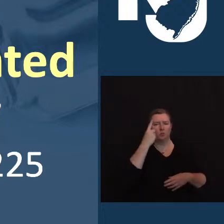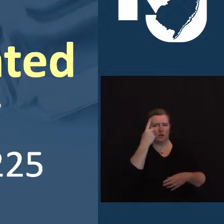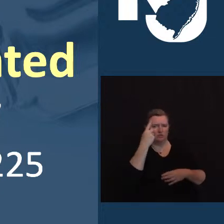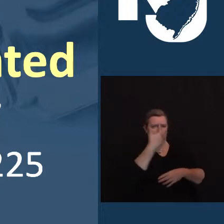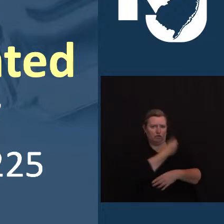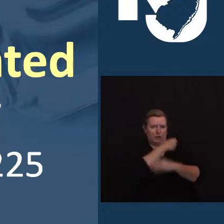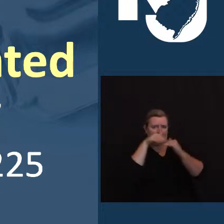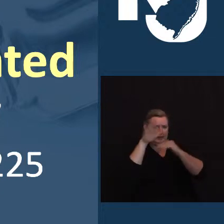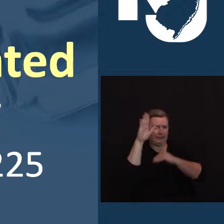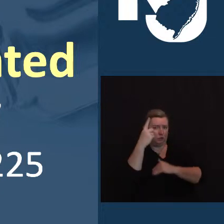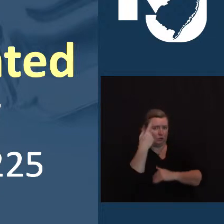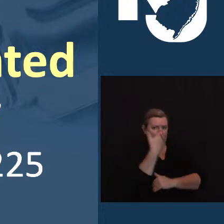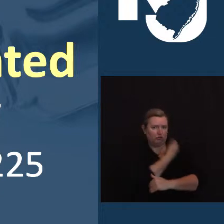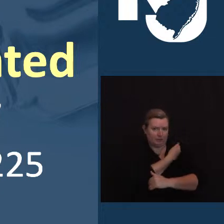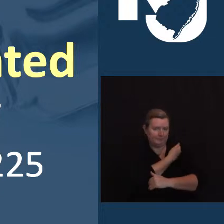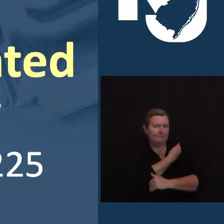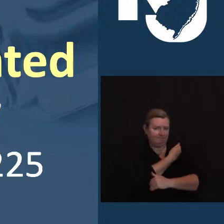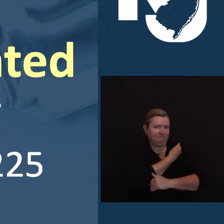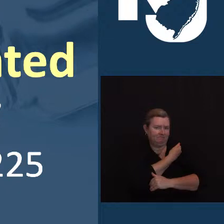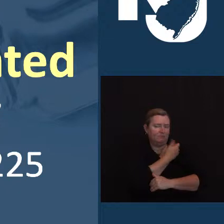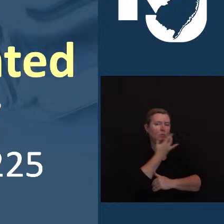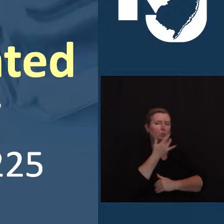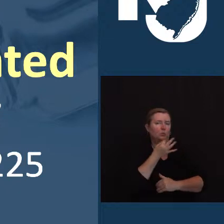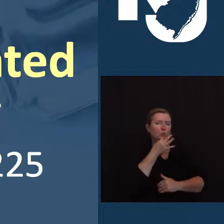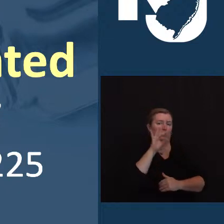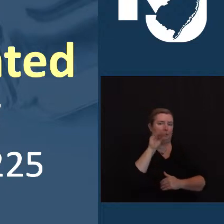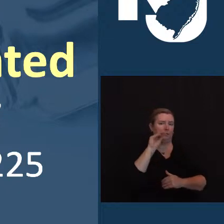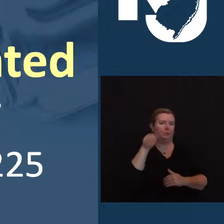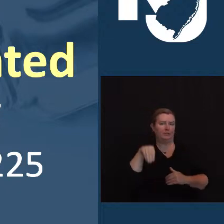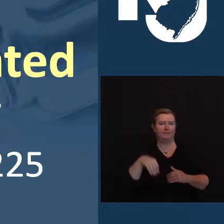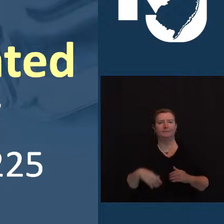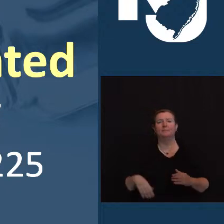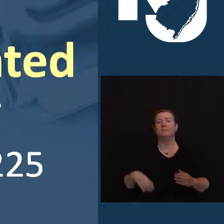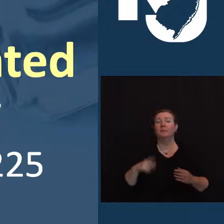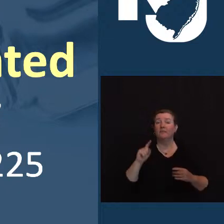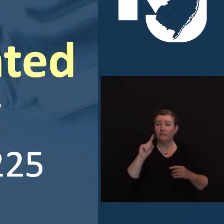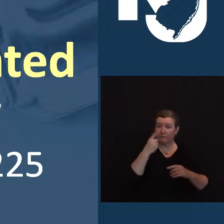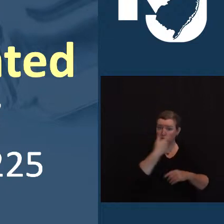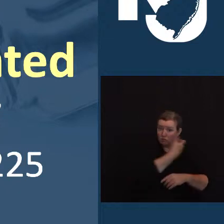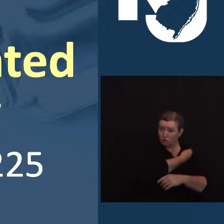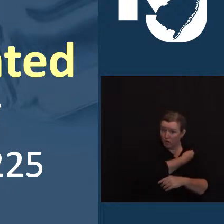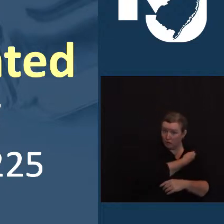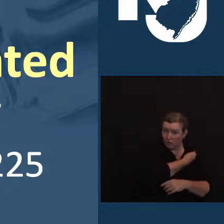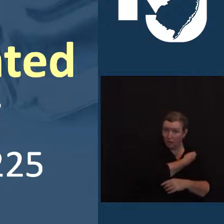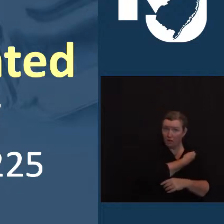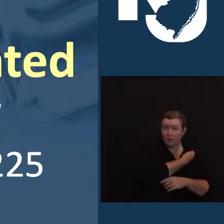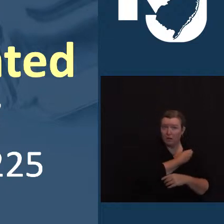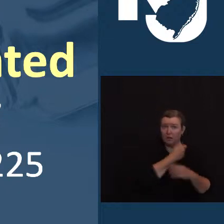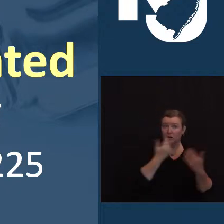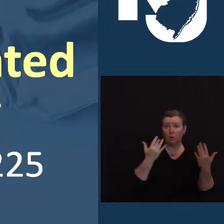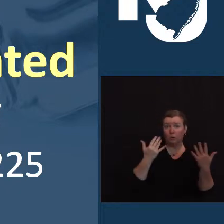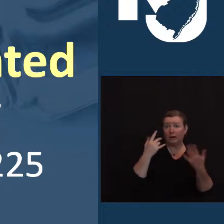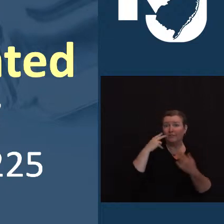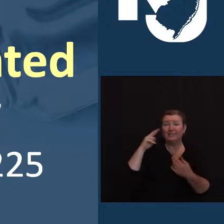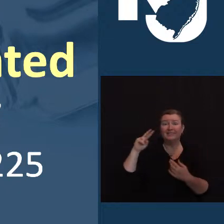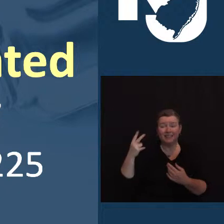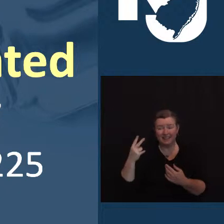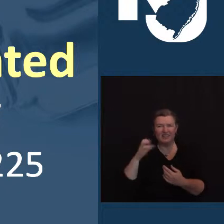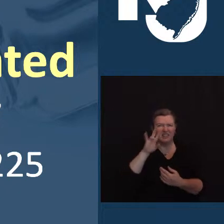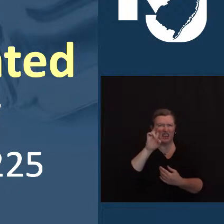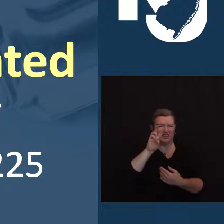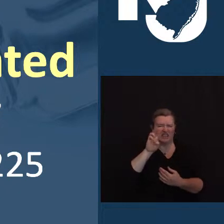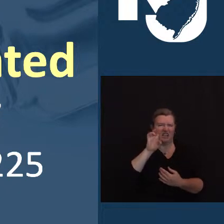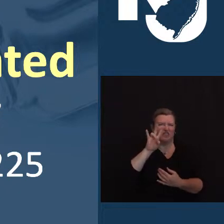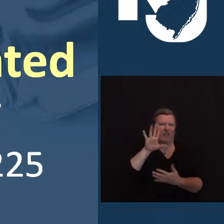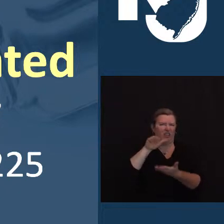675,000 who have received a first dose of either Pfizer or Moderna's vaccines and are on schedule to get your second shot in the coming